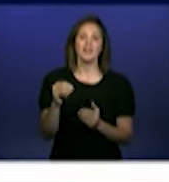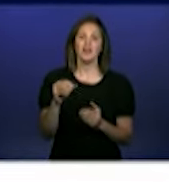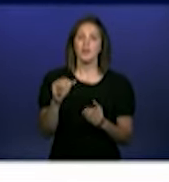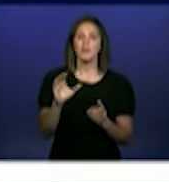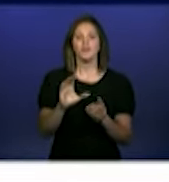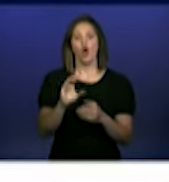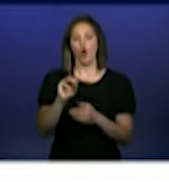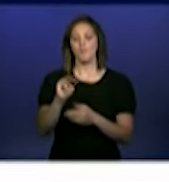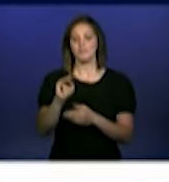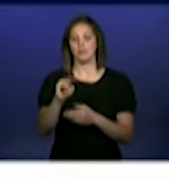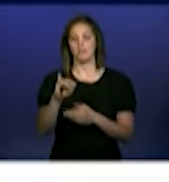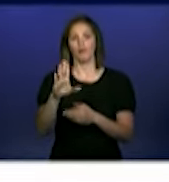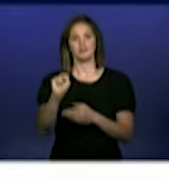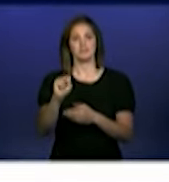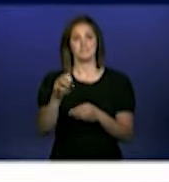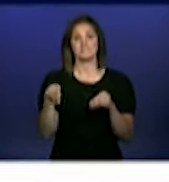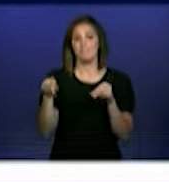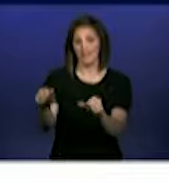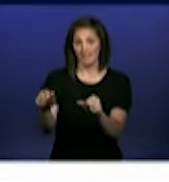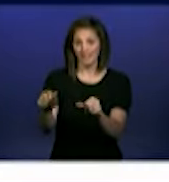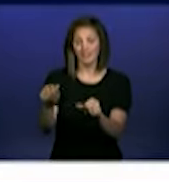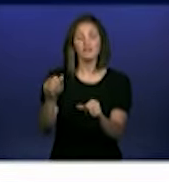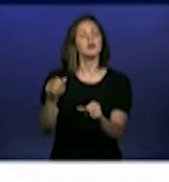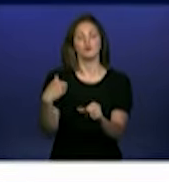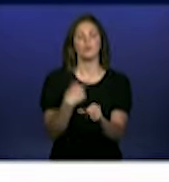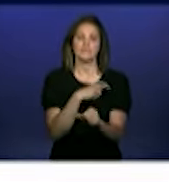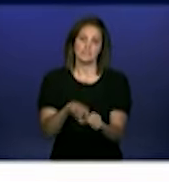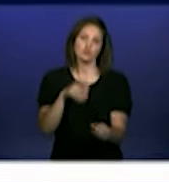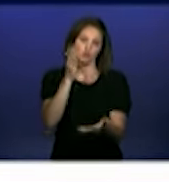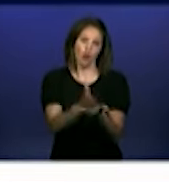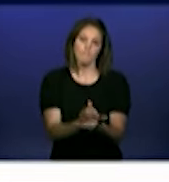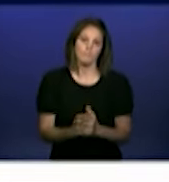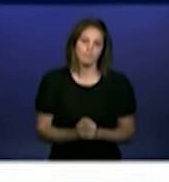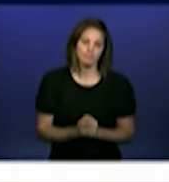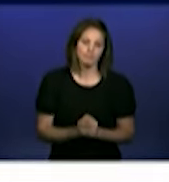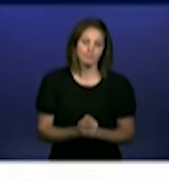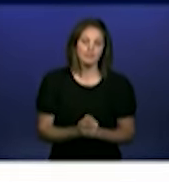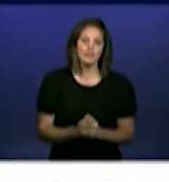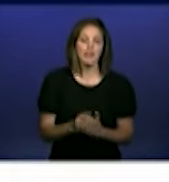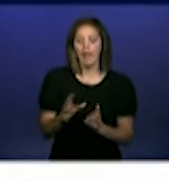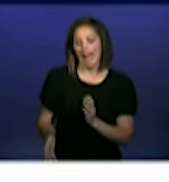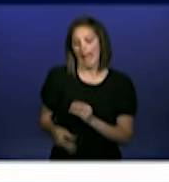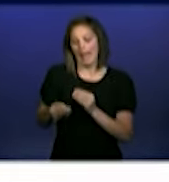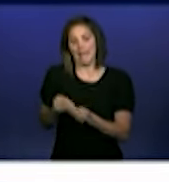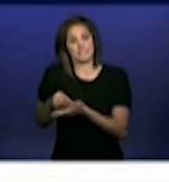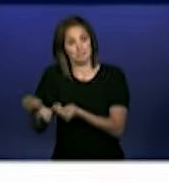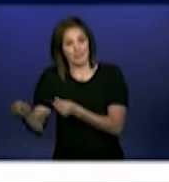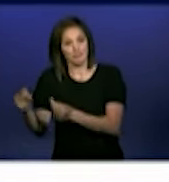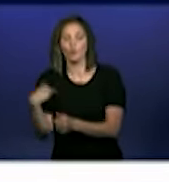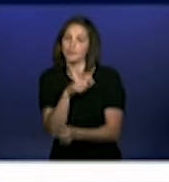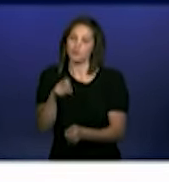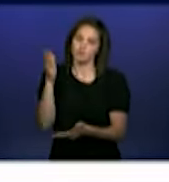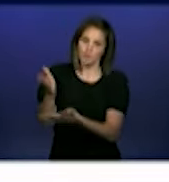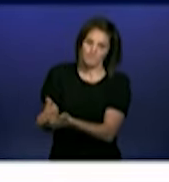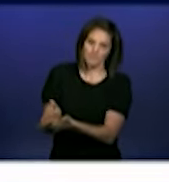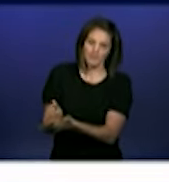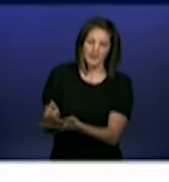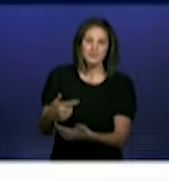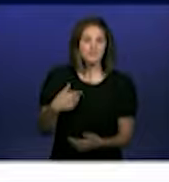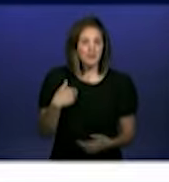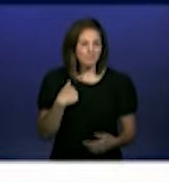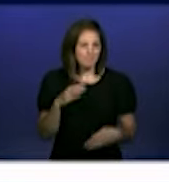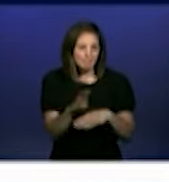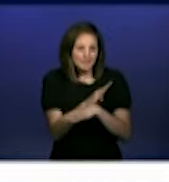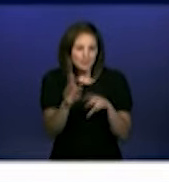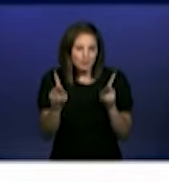the earmarks. And the thing that I'm the most excited about from serving in the United States Senate is we business people, we really like to